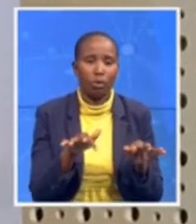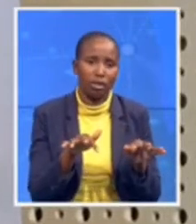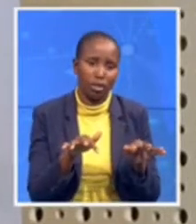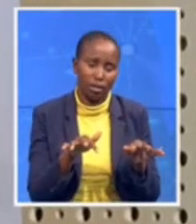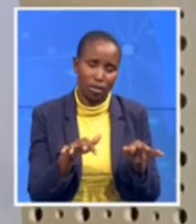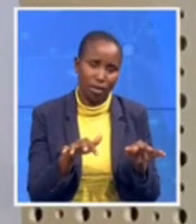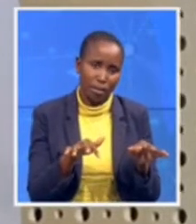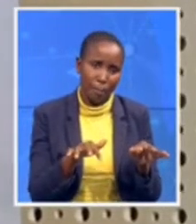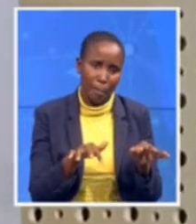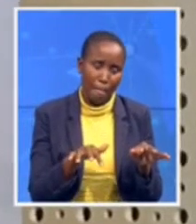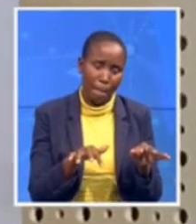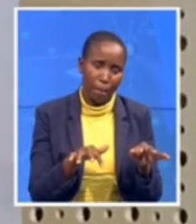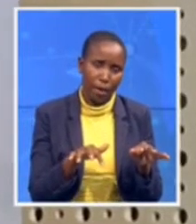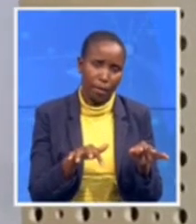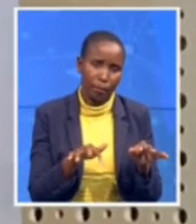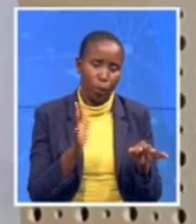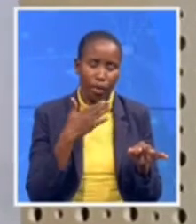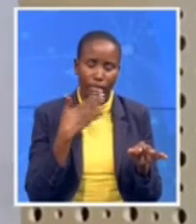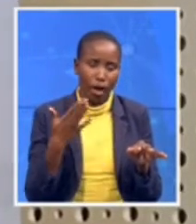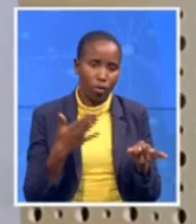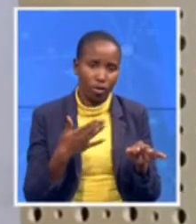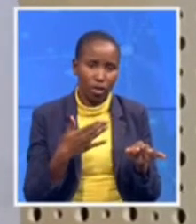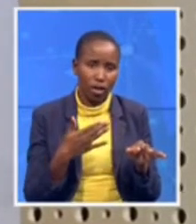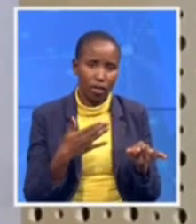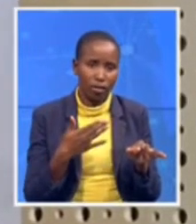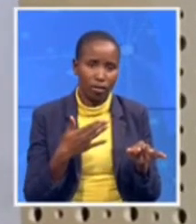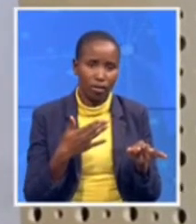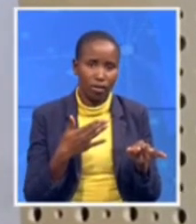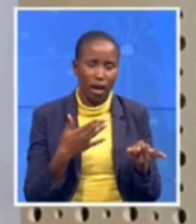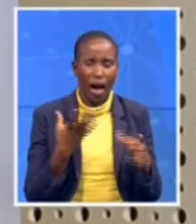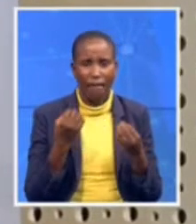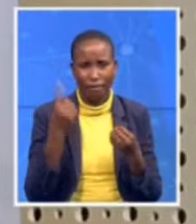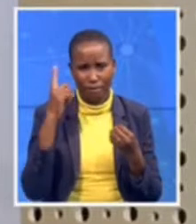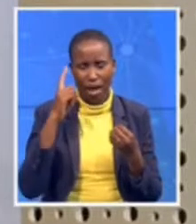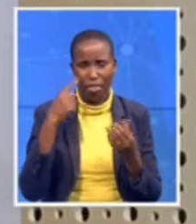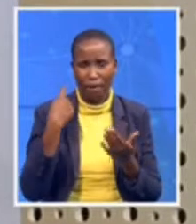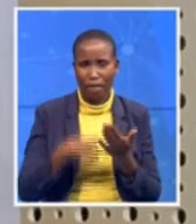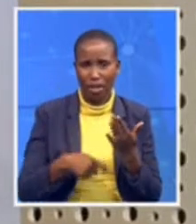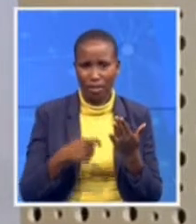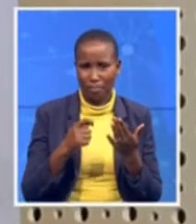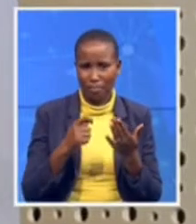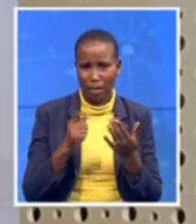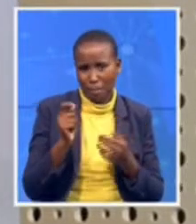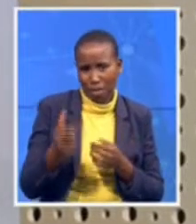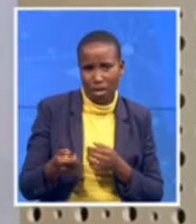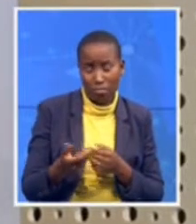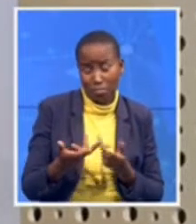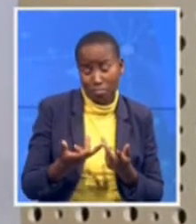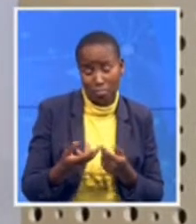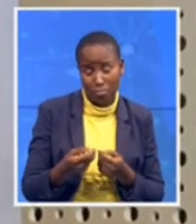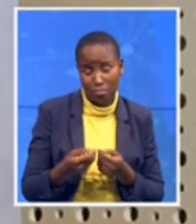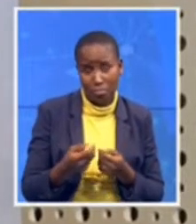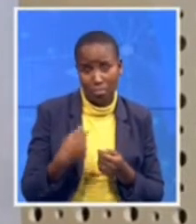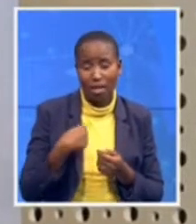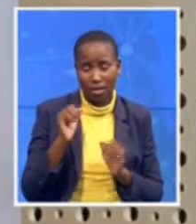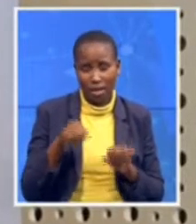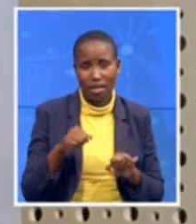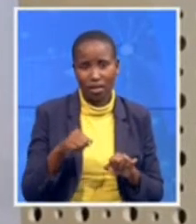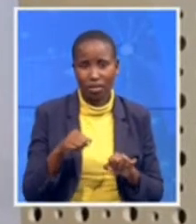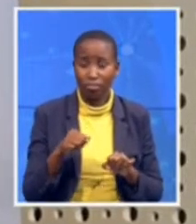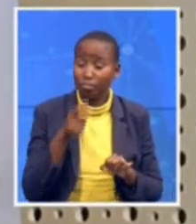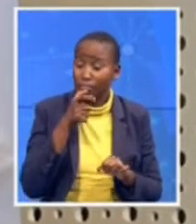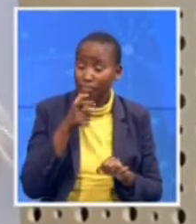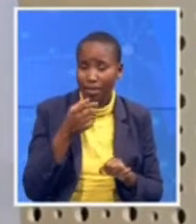the tariffs that they have to pay. I think that's one of those things that we'll be doing. But we are open to suggestion on how we can deal with it moving forward,